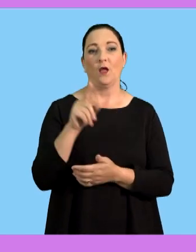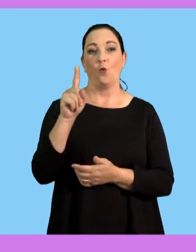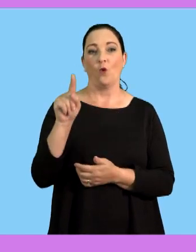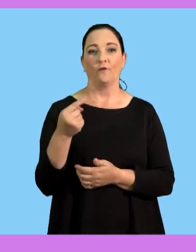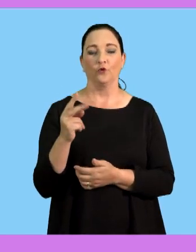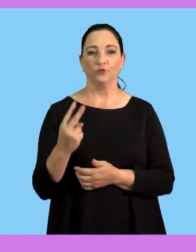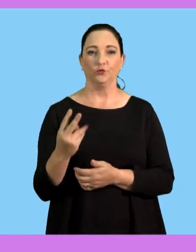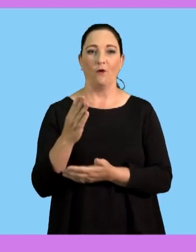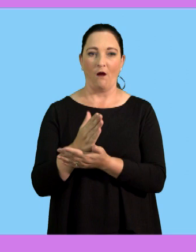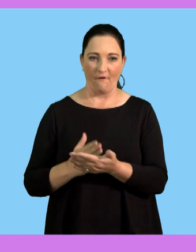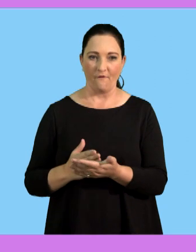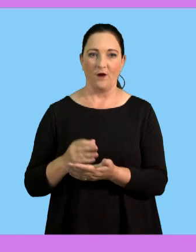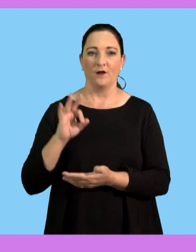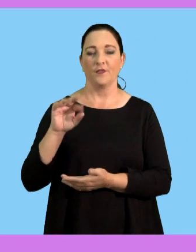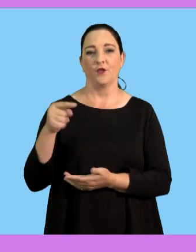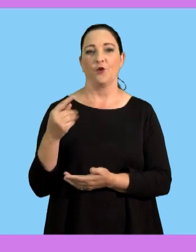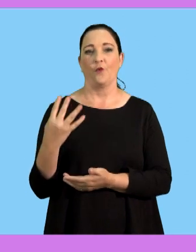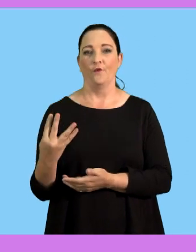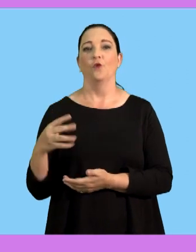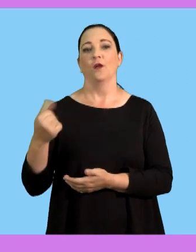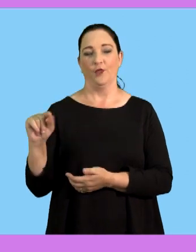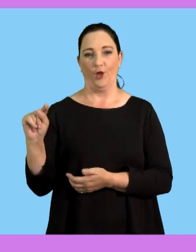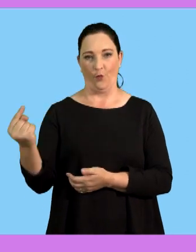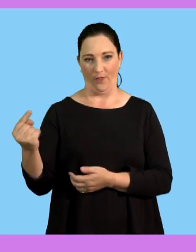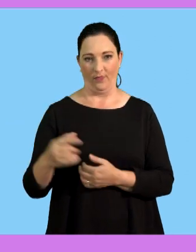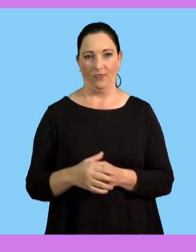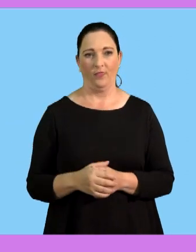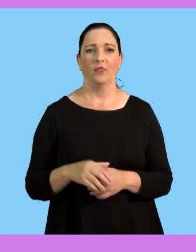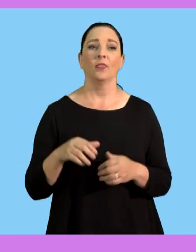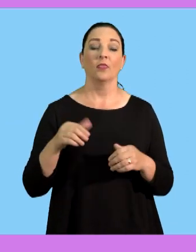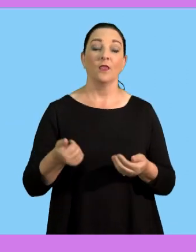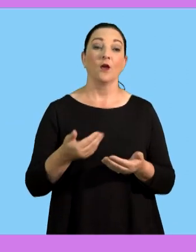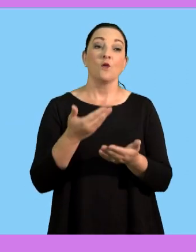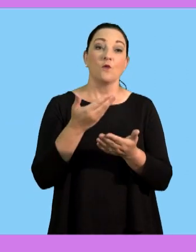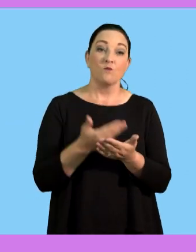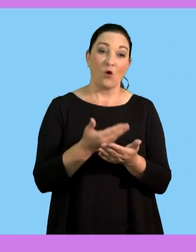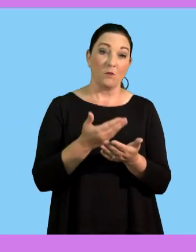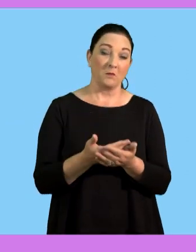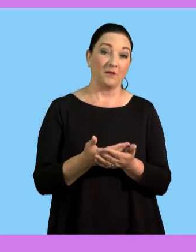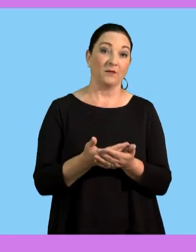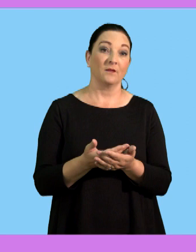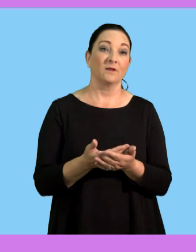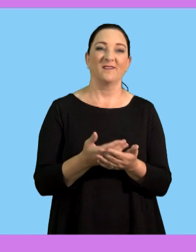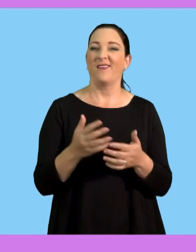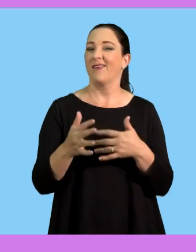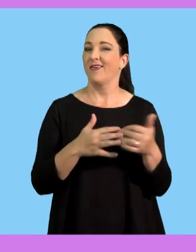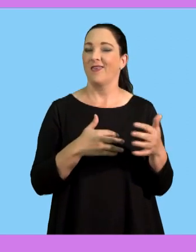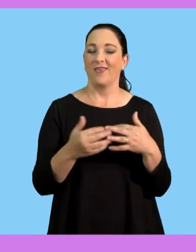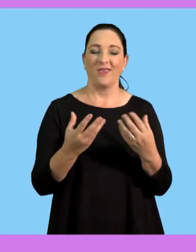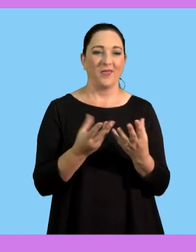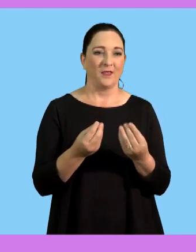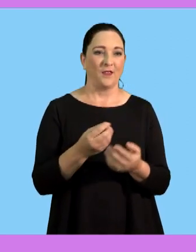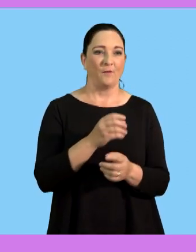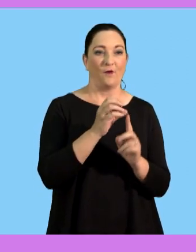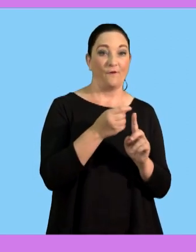quarter, a half, 3/4, and then obviously 1. And I also indicated probability can be expressed as any number